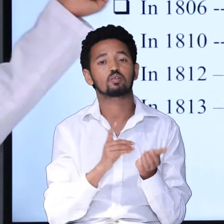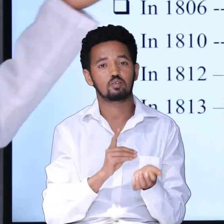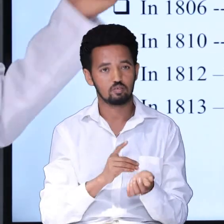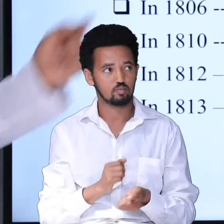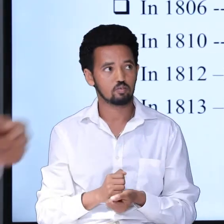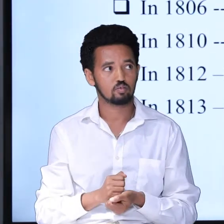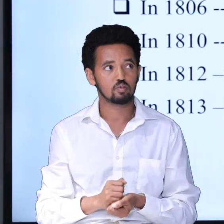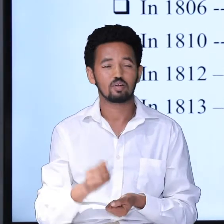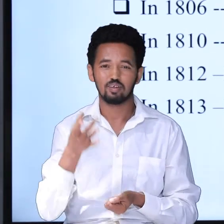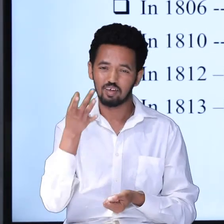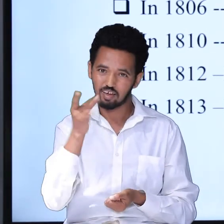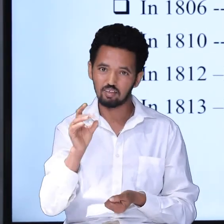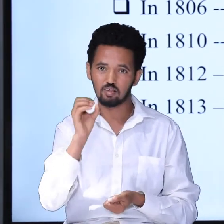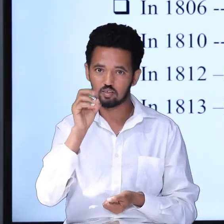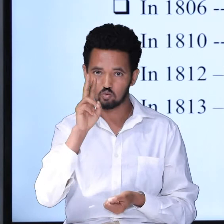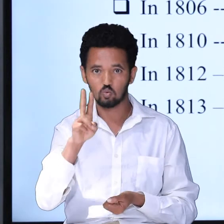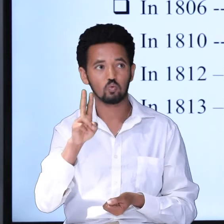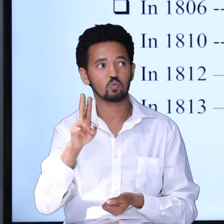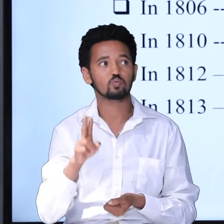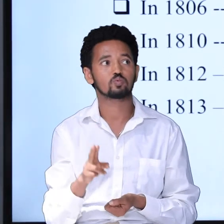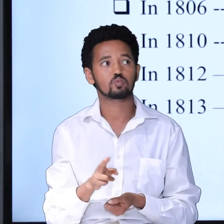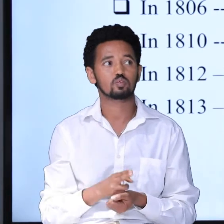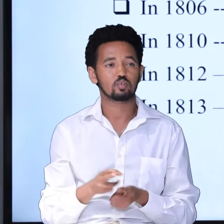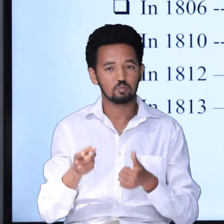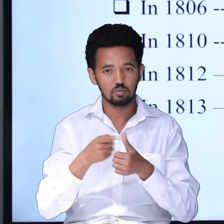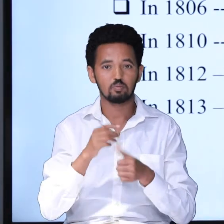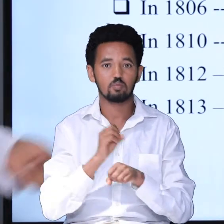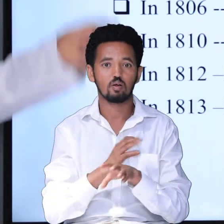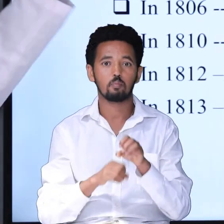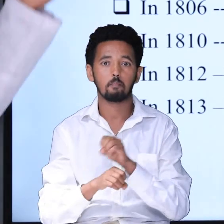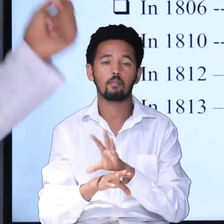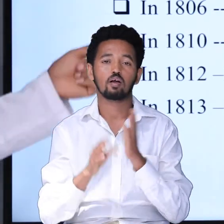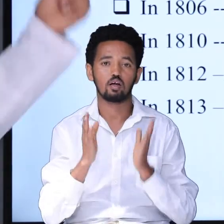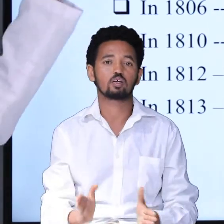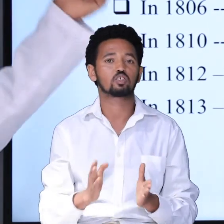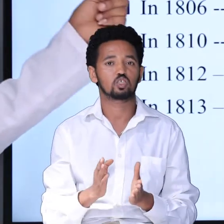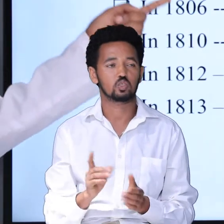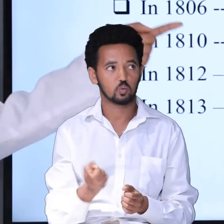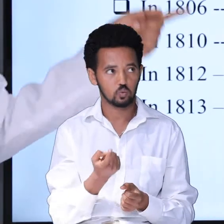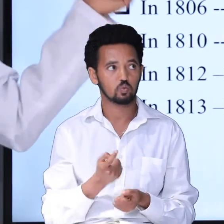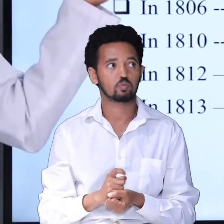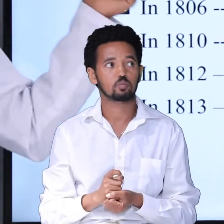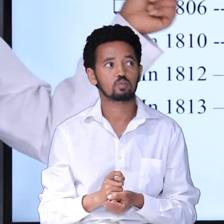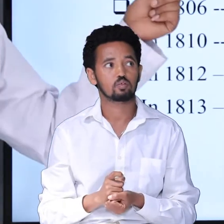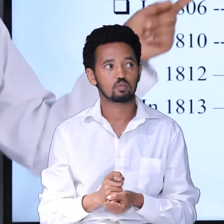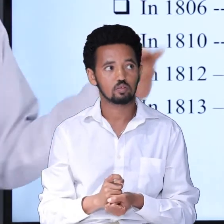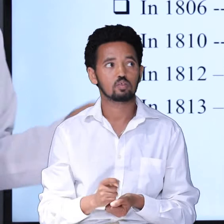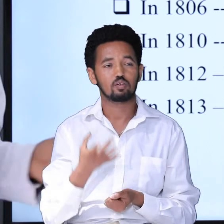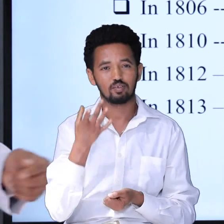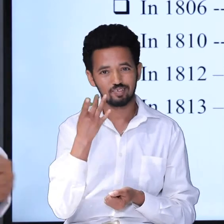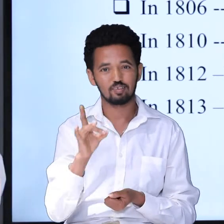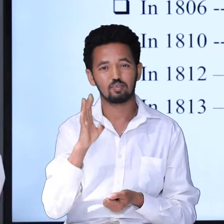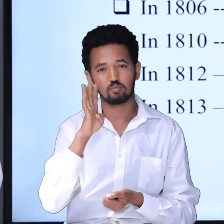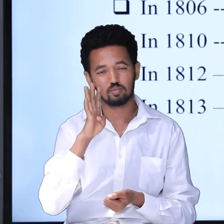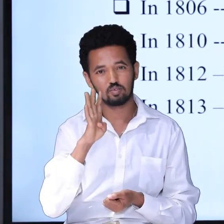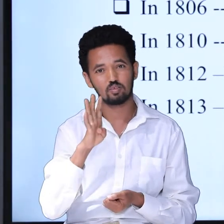In 1802, he became the first consul. In 1804, he became